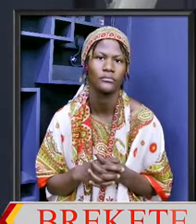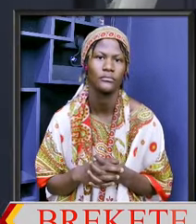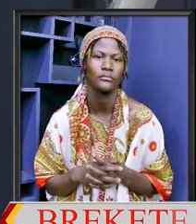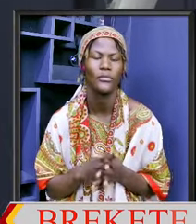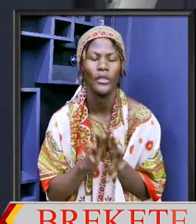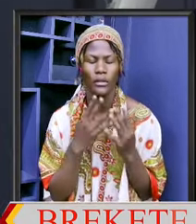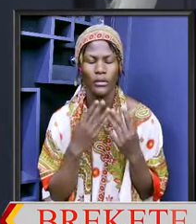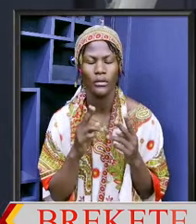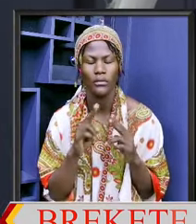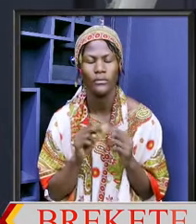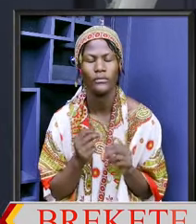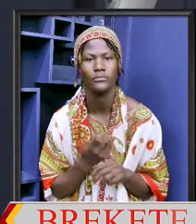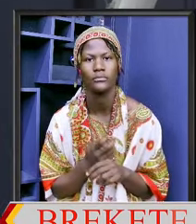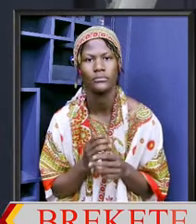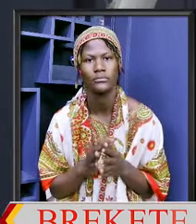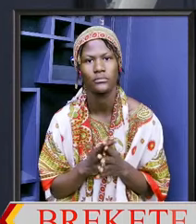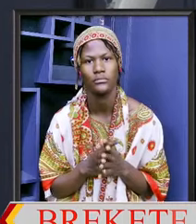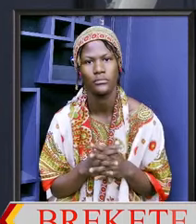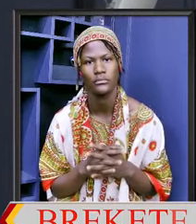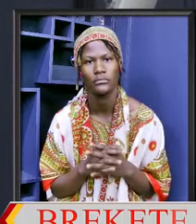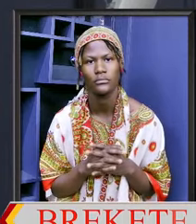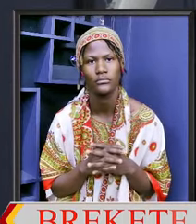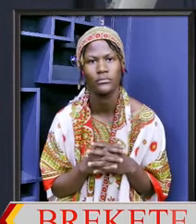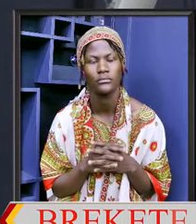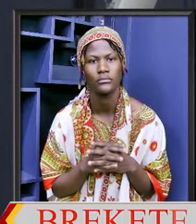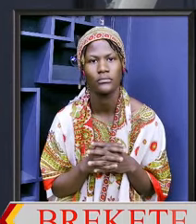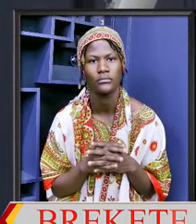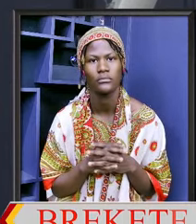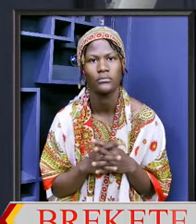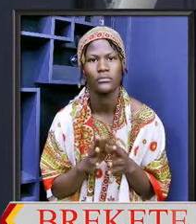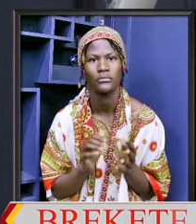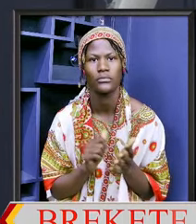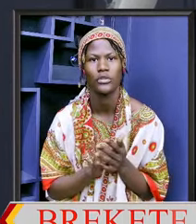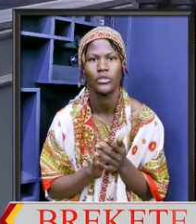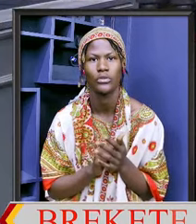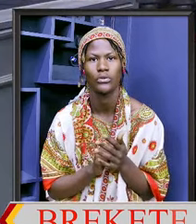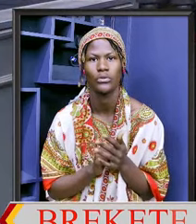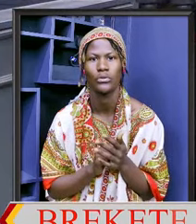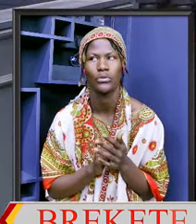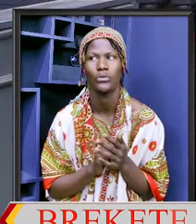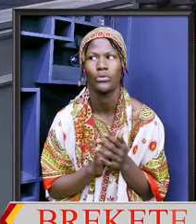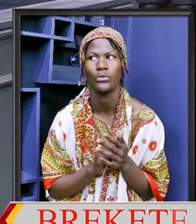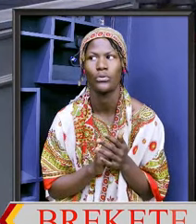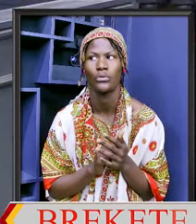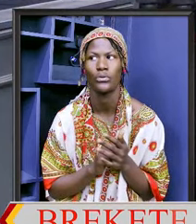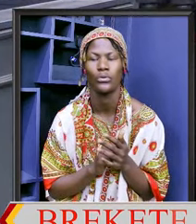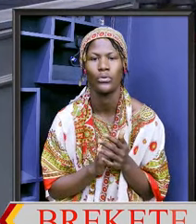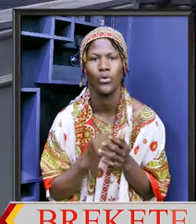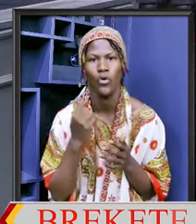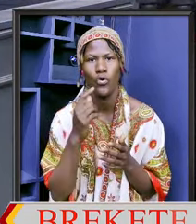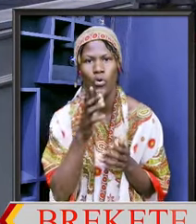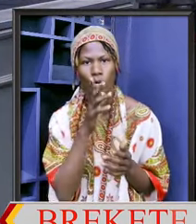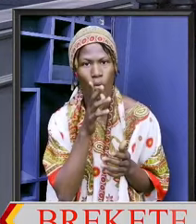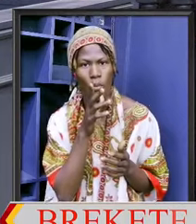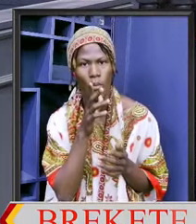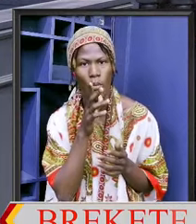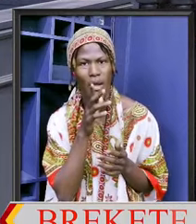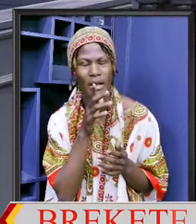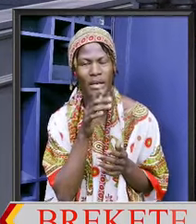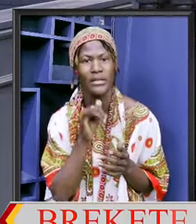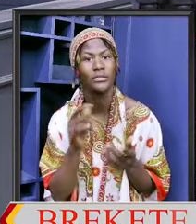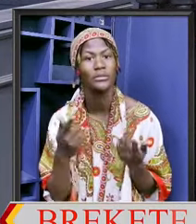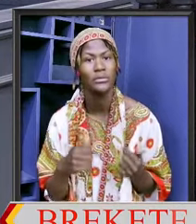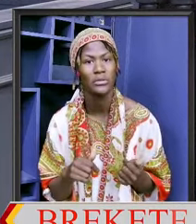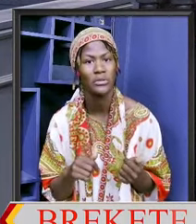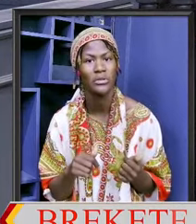Thank you very much. They say the woman, she don't come. Why would not carry her inside? Percy, where they ask her,